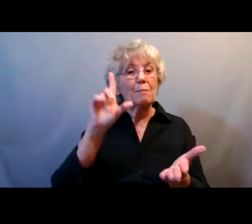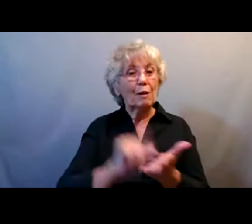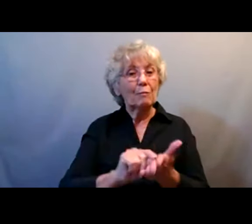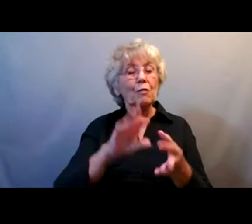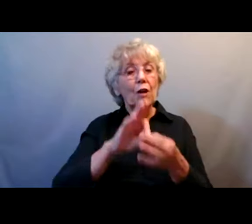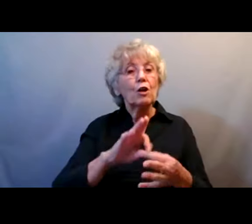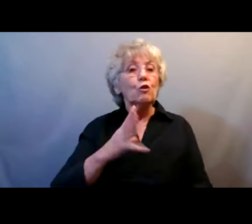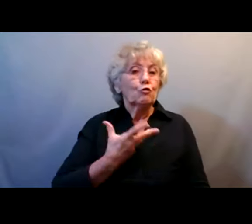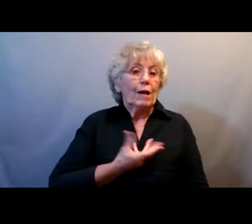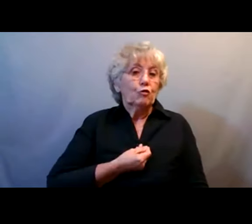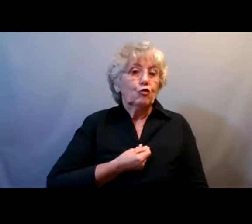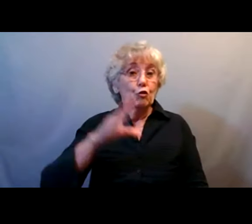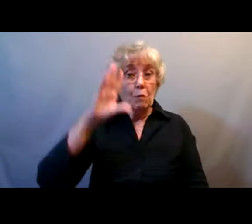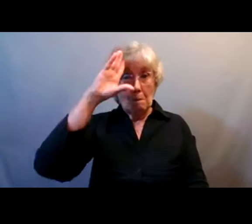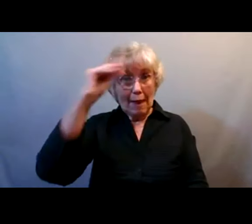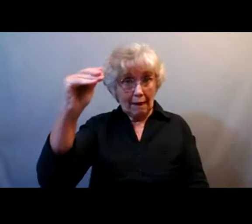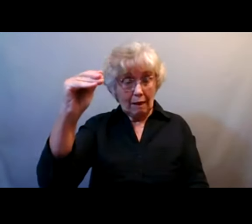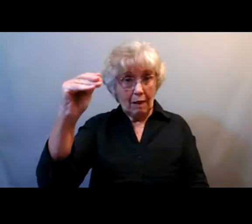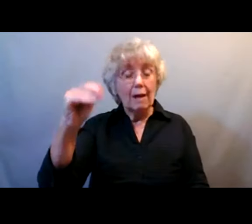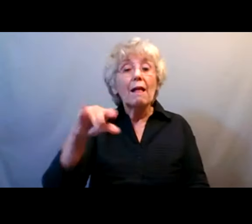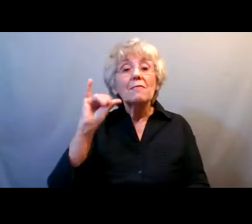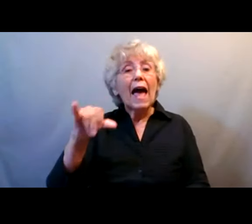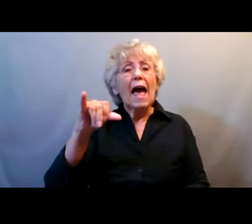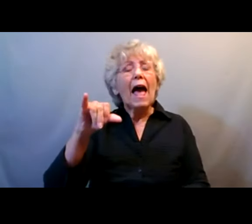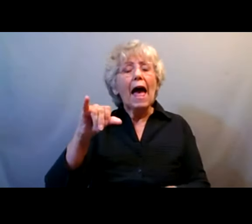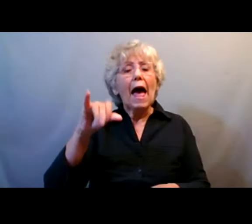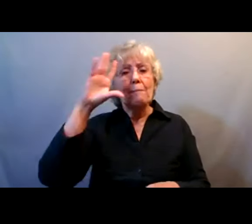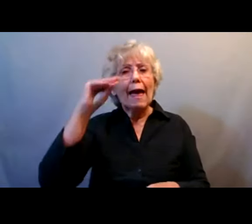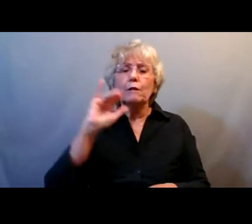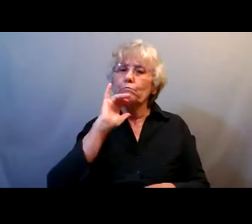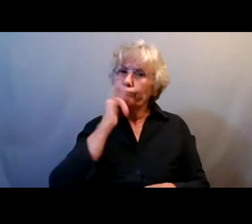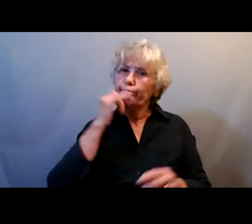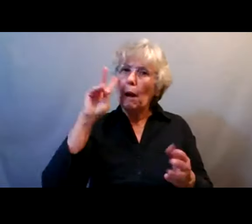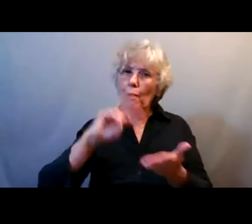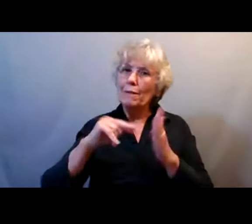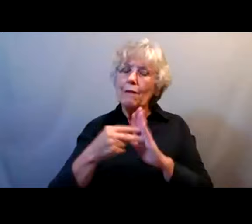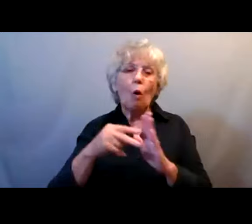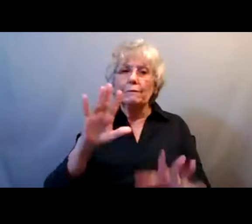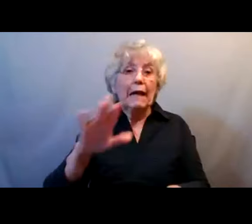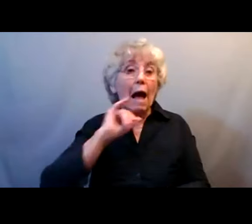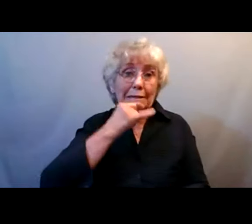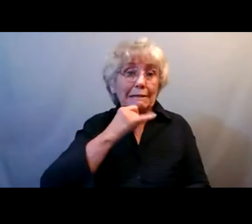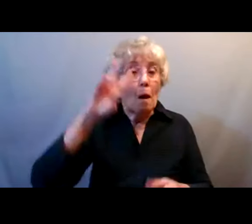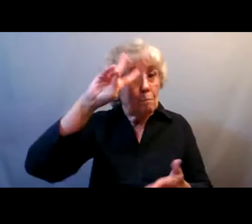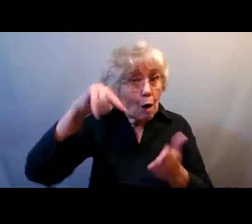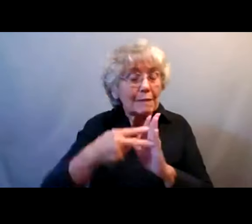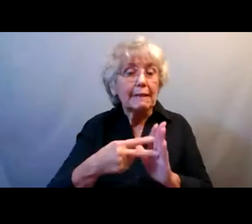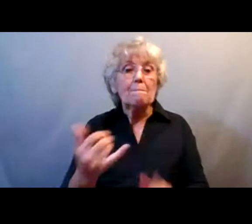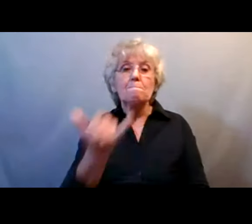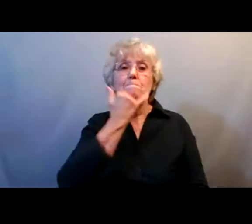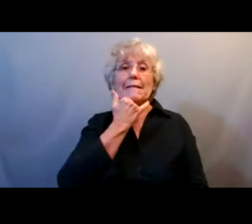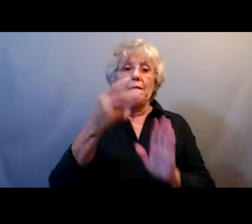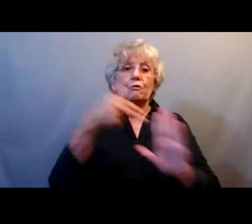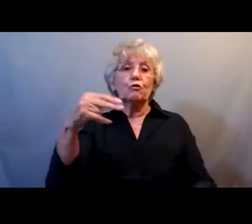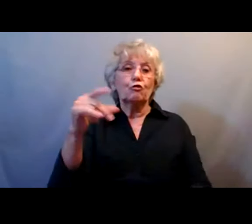transgender man who was purposely misgendered, had decided not to come out as transgender to residents of the nursing